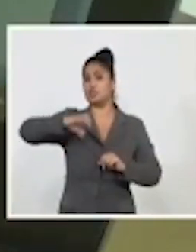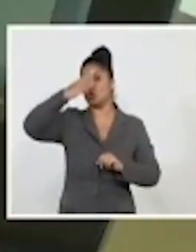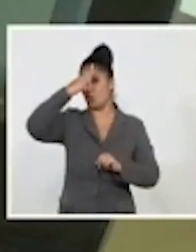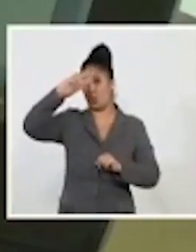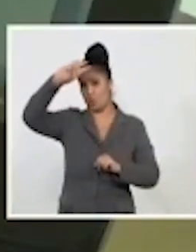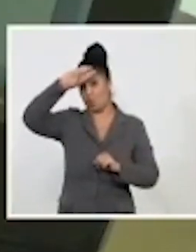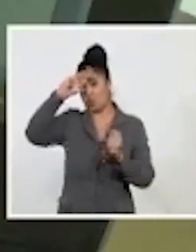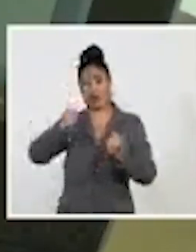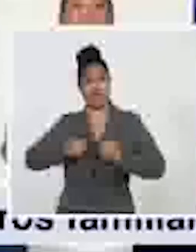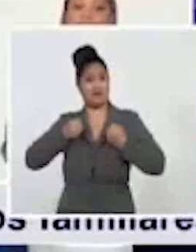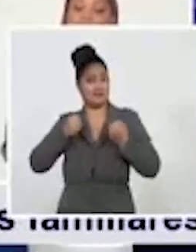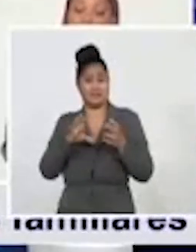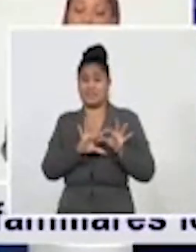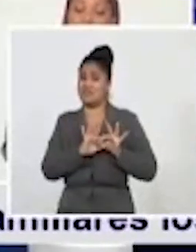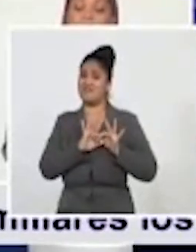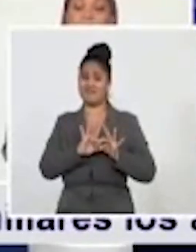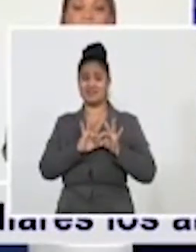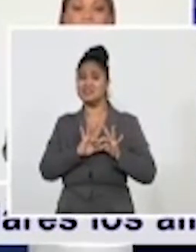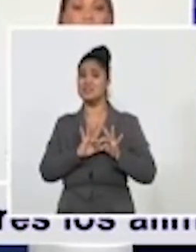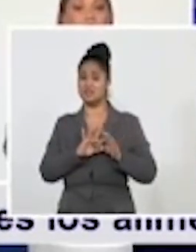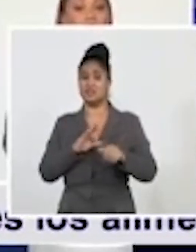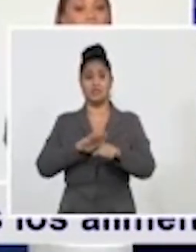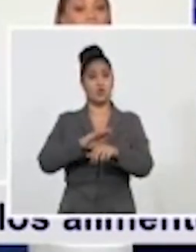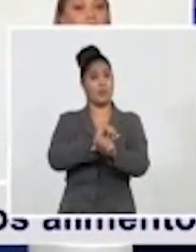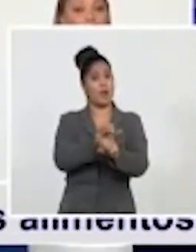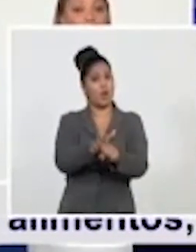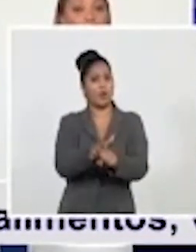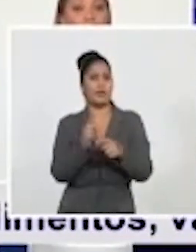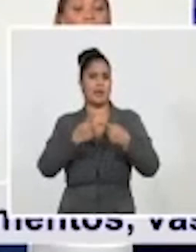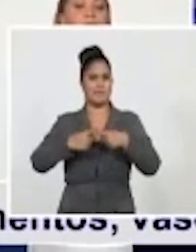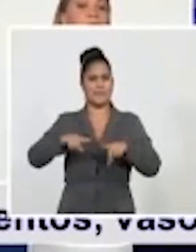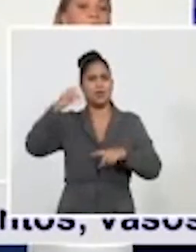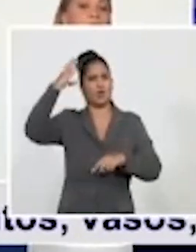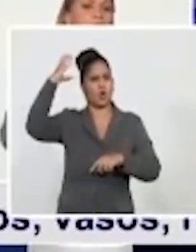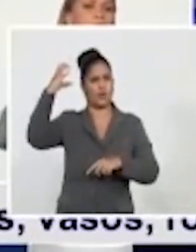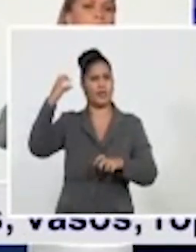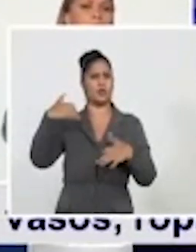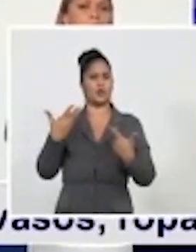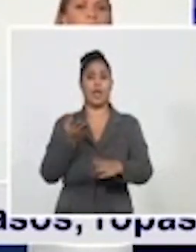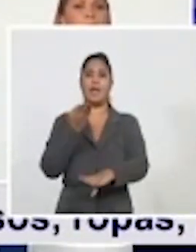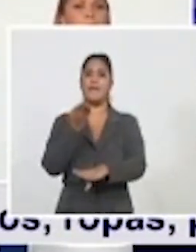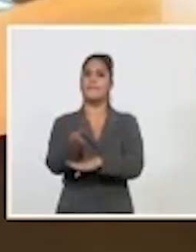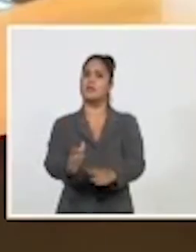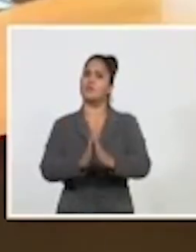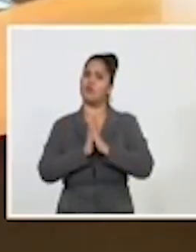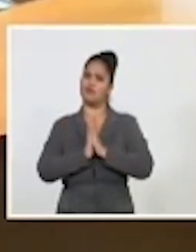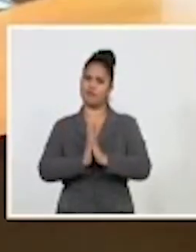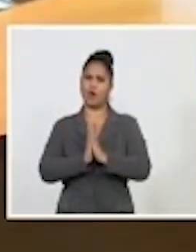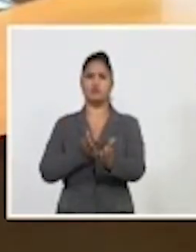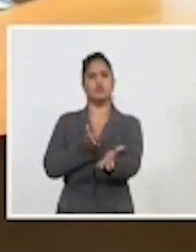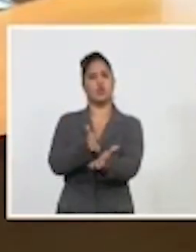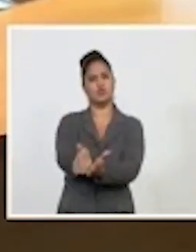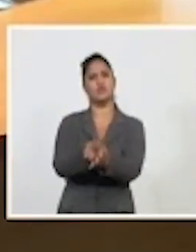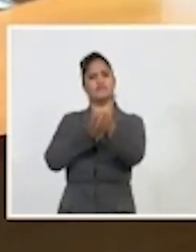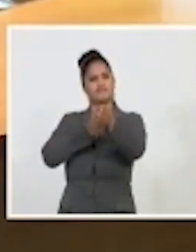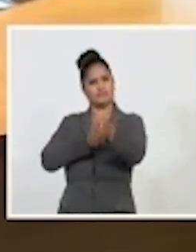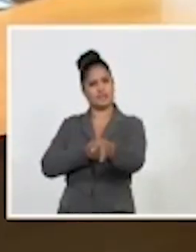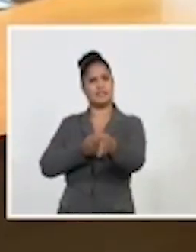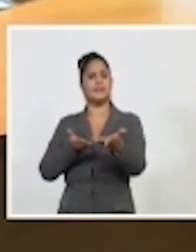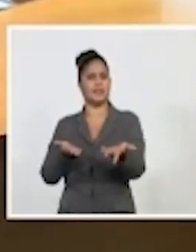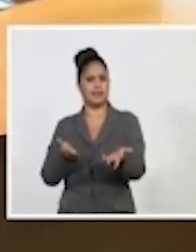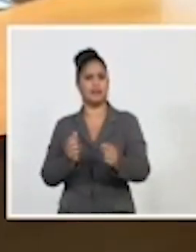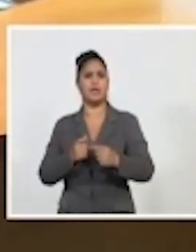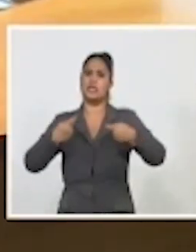the BioCuba Pharma Business Group, adherence to the previous protocol was greater than 97% of